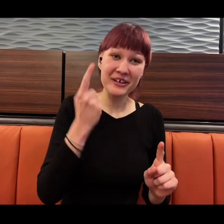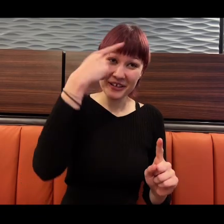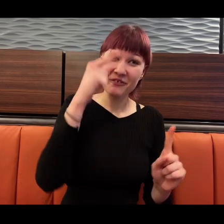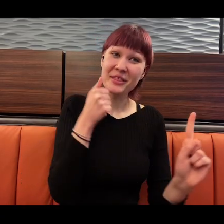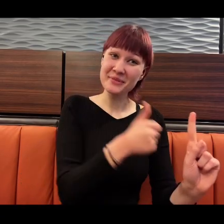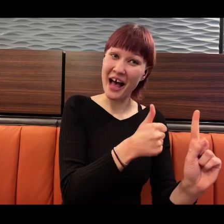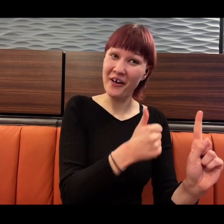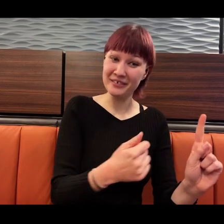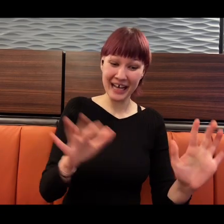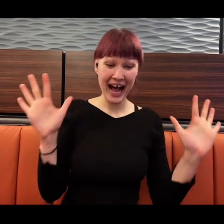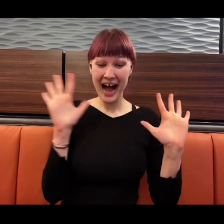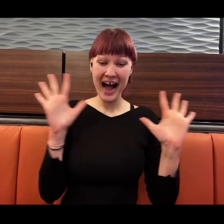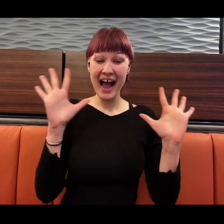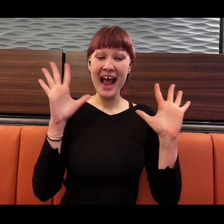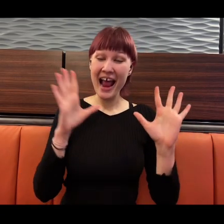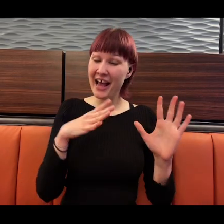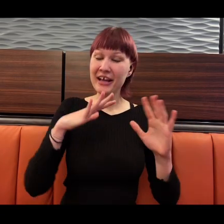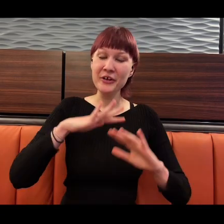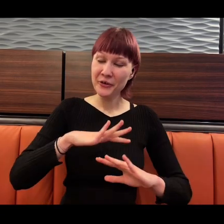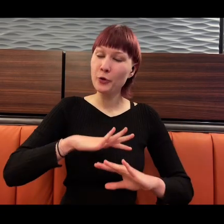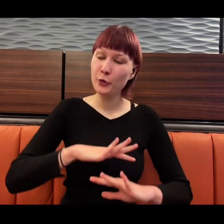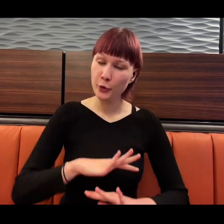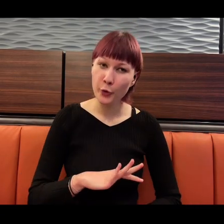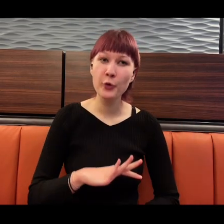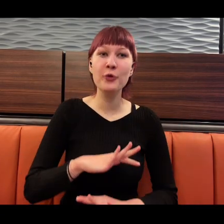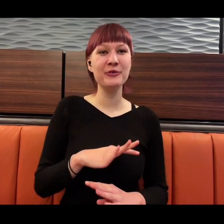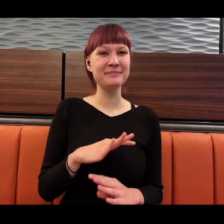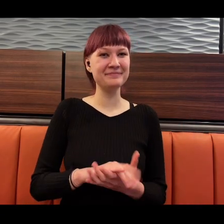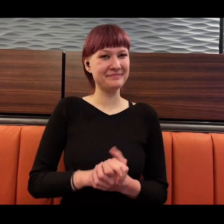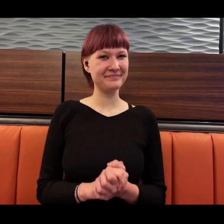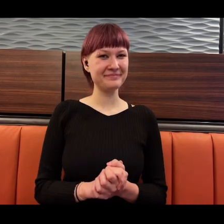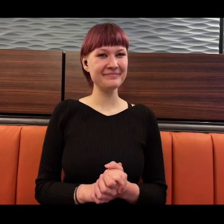for example. It's also very helpful for low cognitive